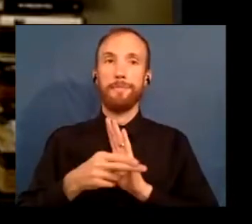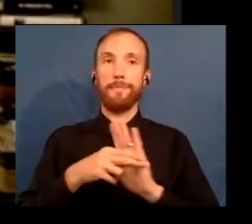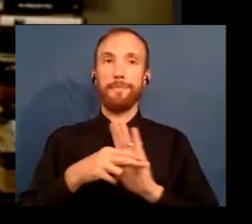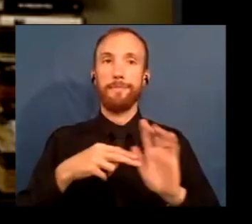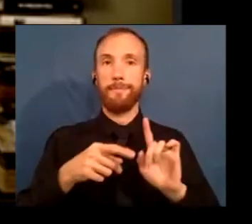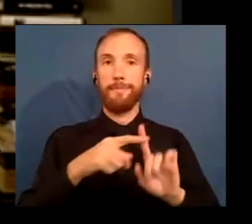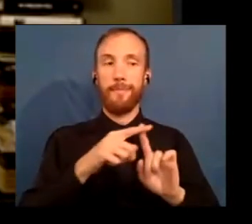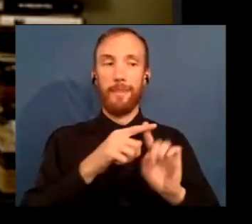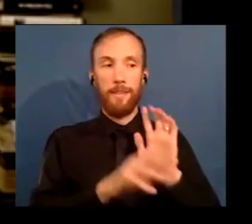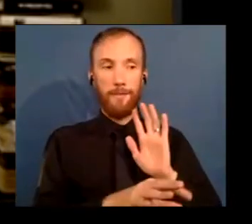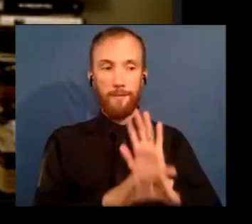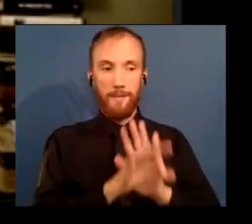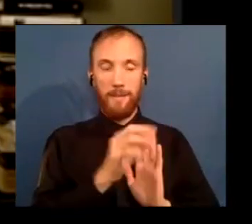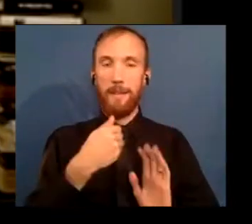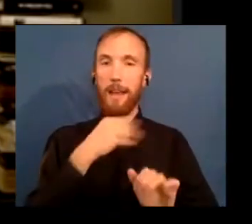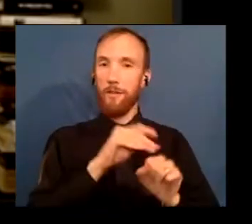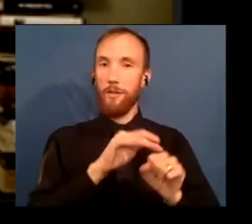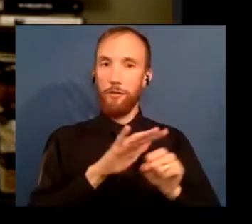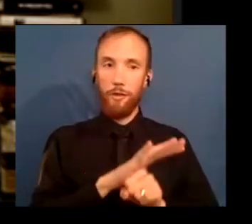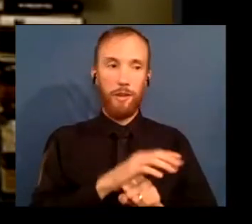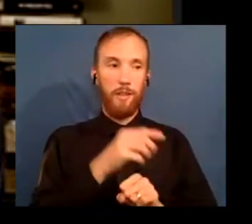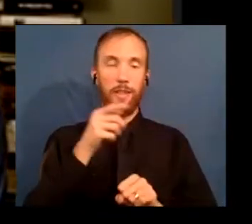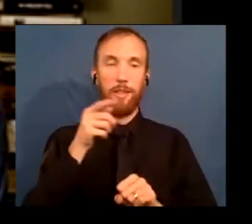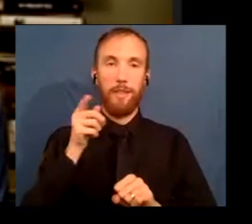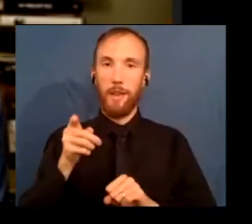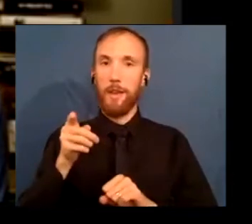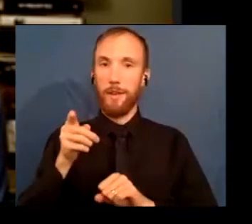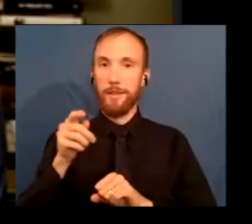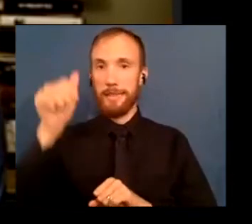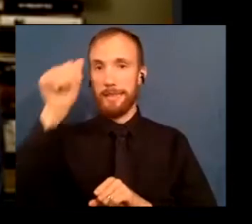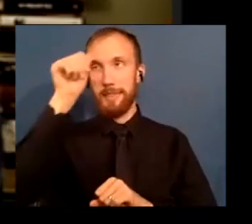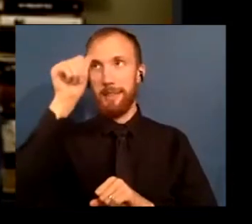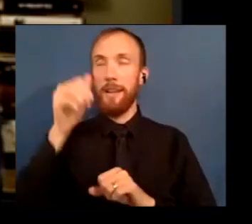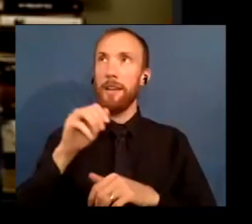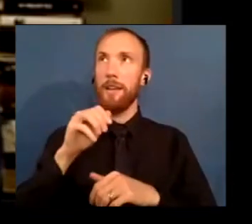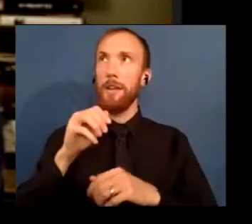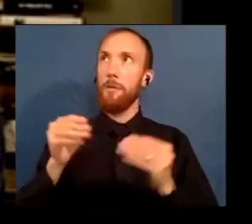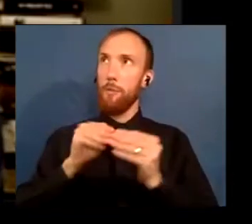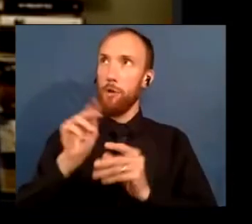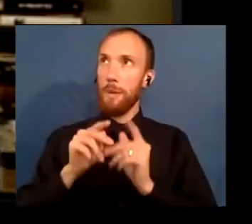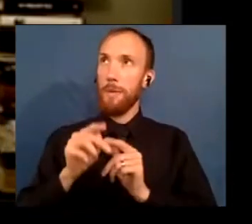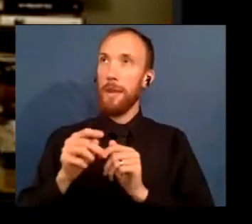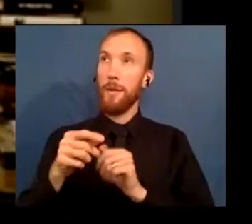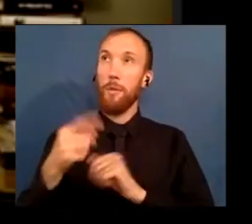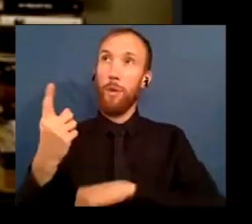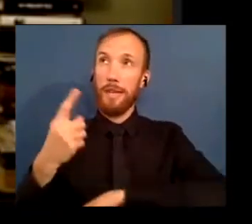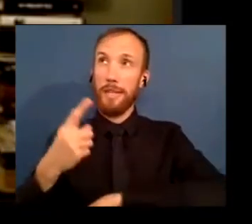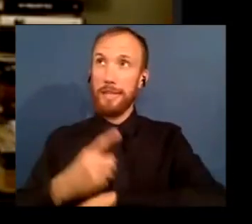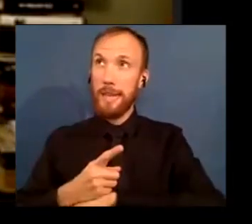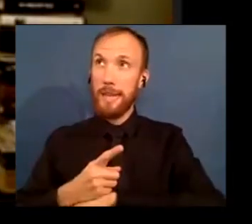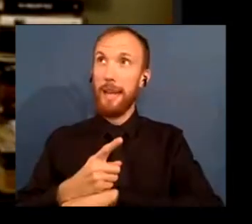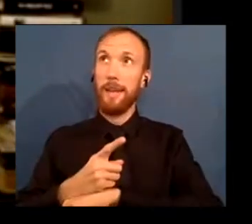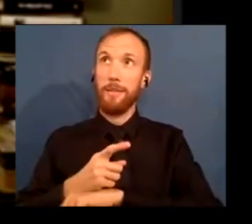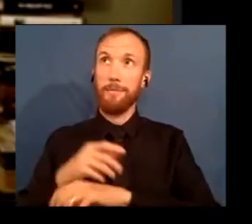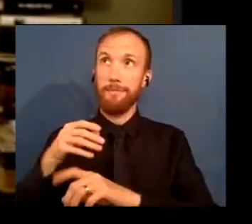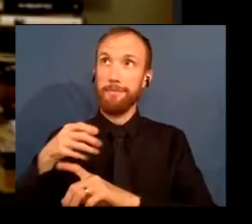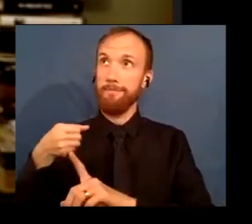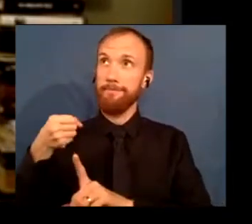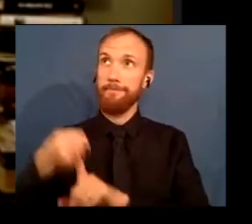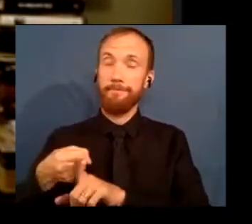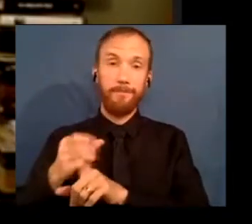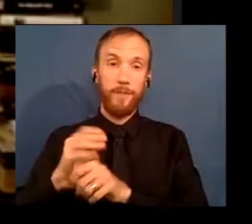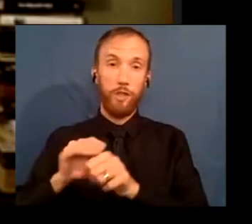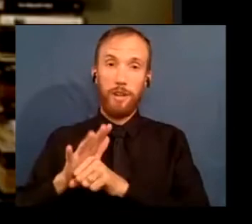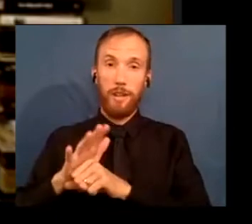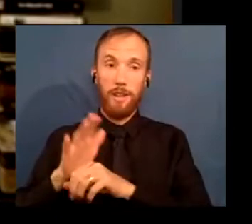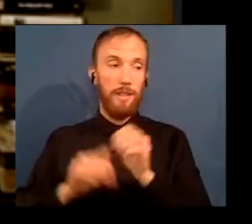1 day than the total people infected in China during the whole pandemic. I mean, that's the collapse of the